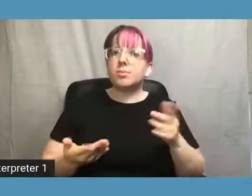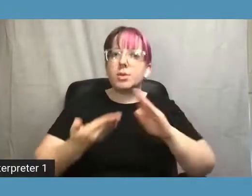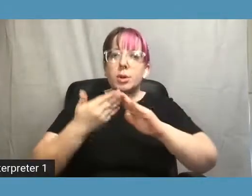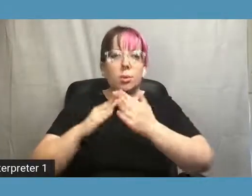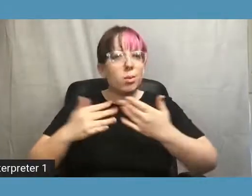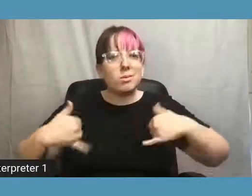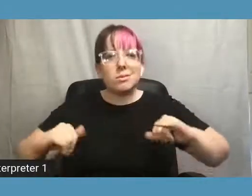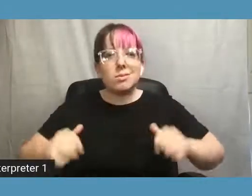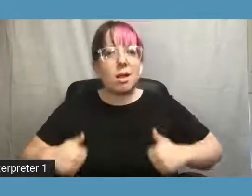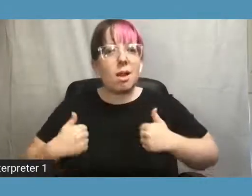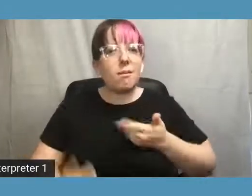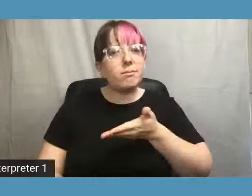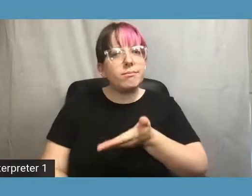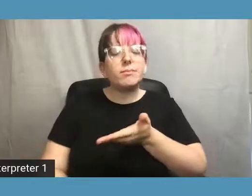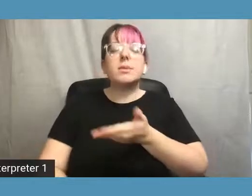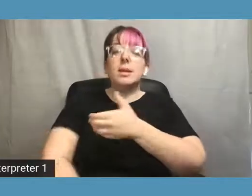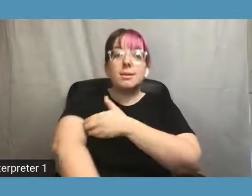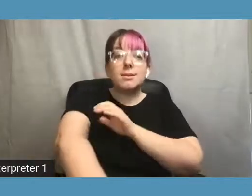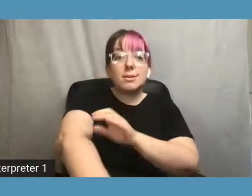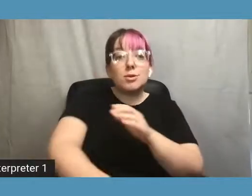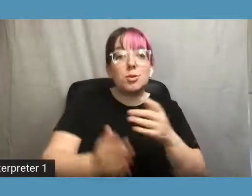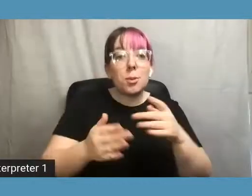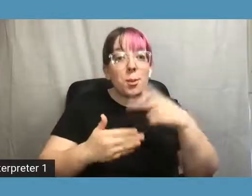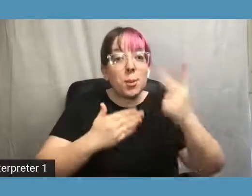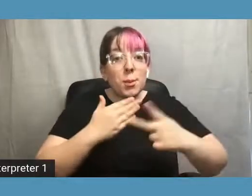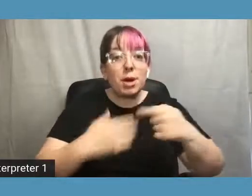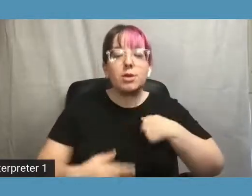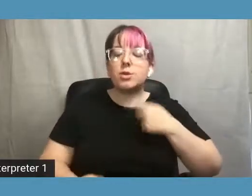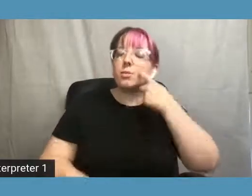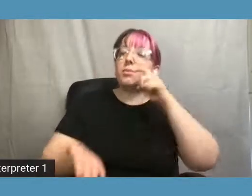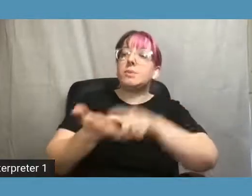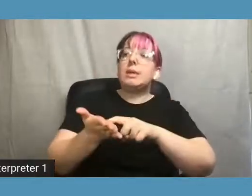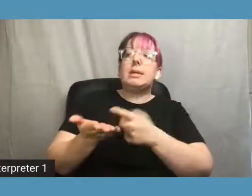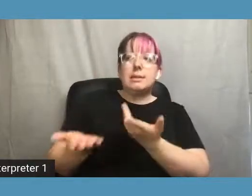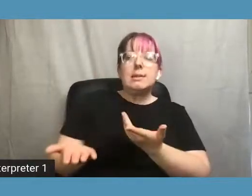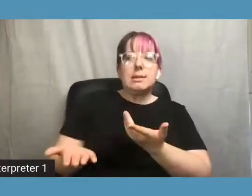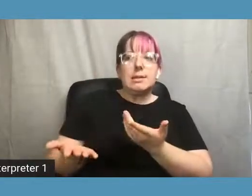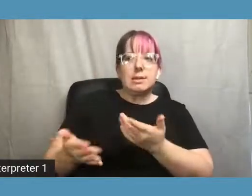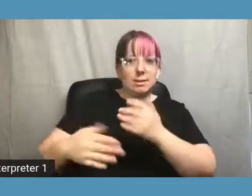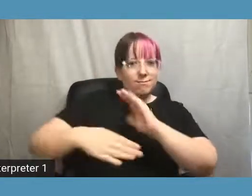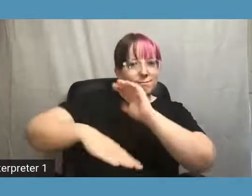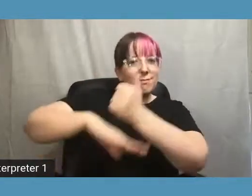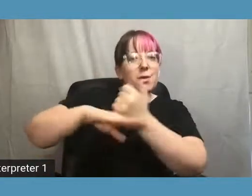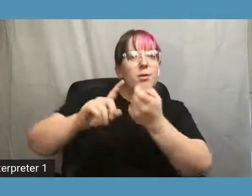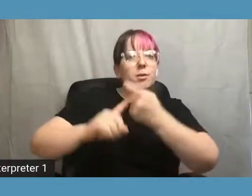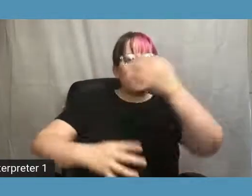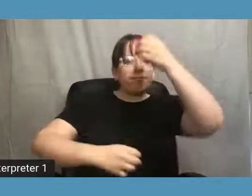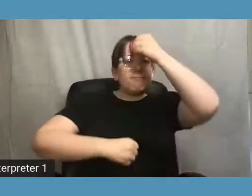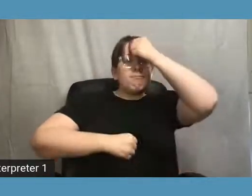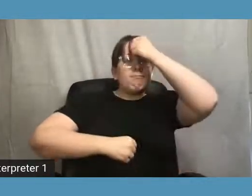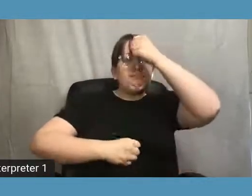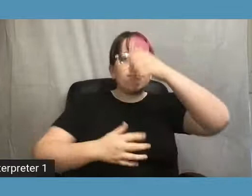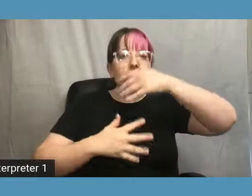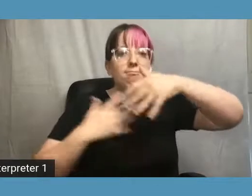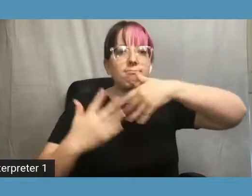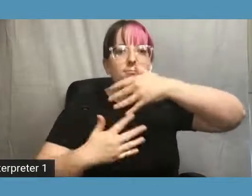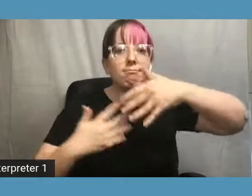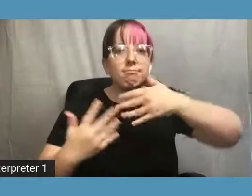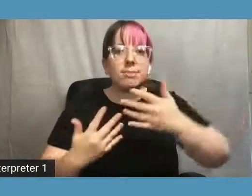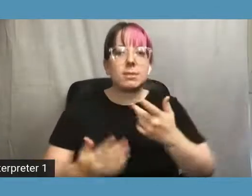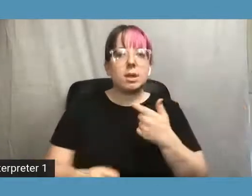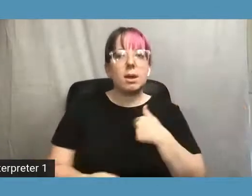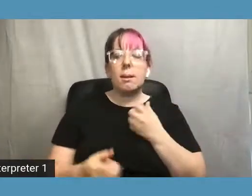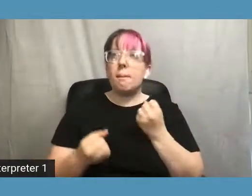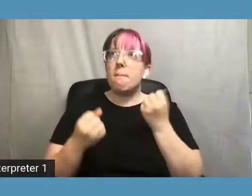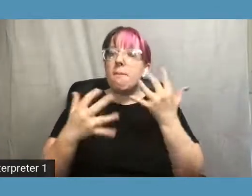Project recognize that our organizations and those of our members were founded within a colonizing society which perpetuated the exclusions and erasures of many